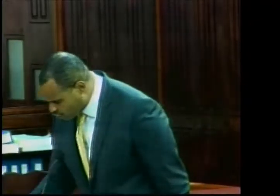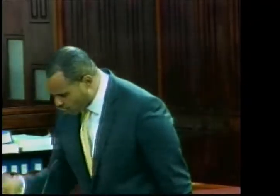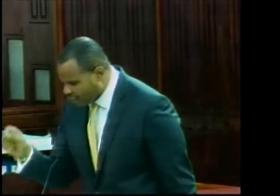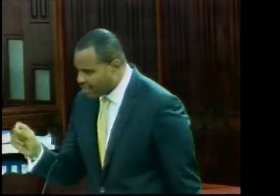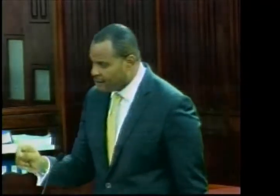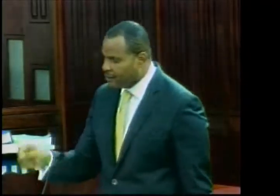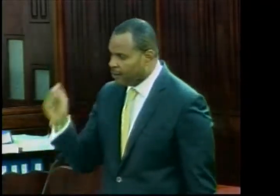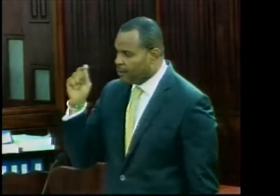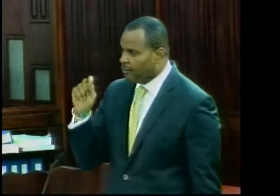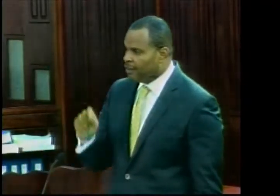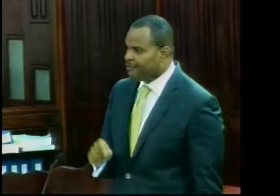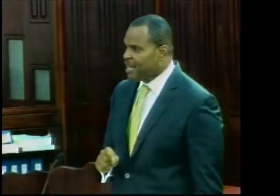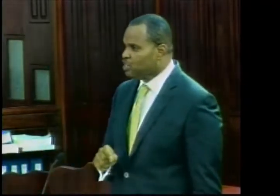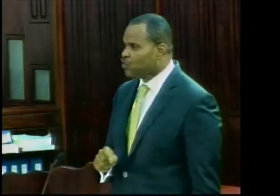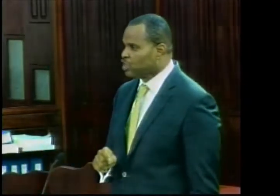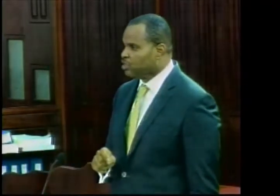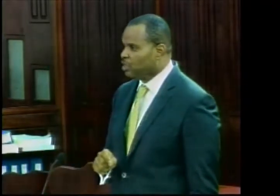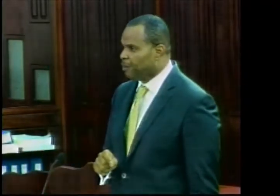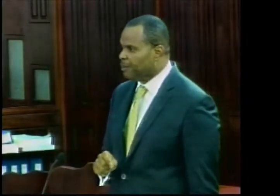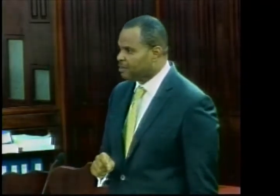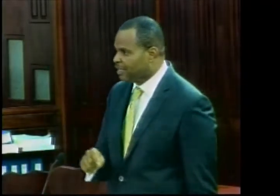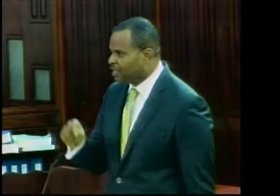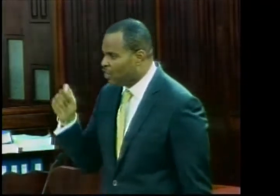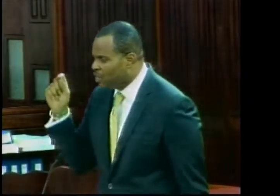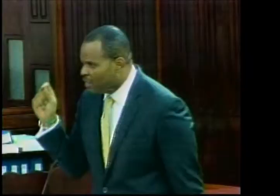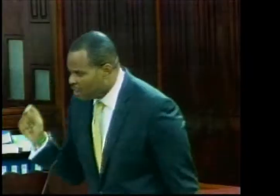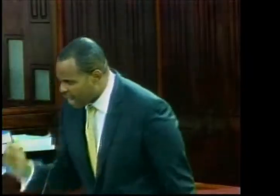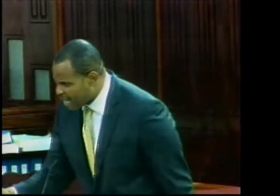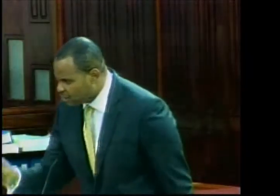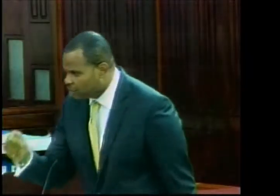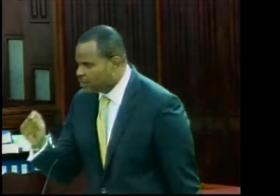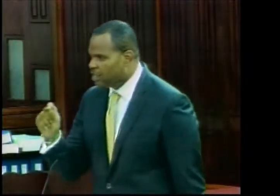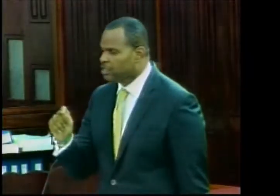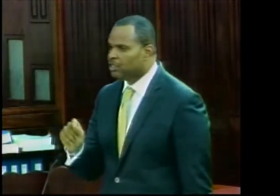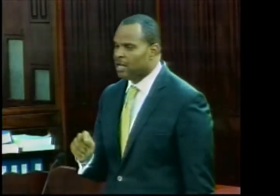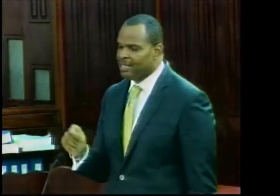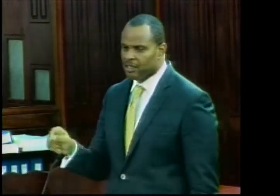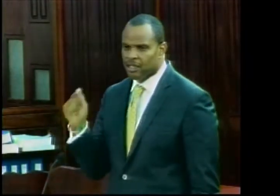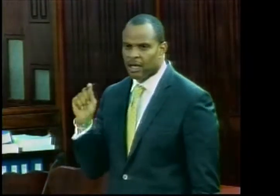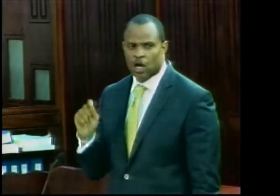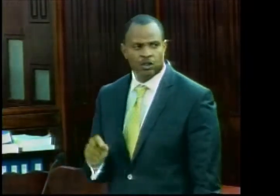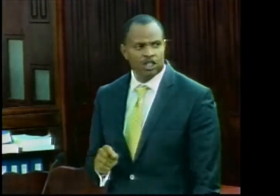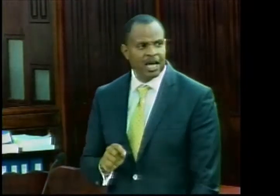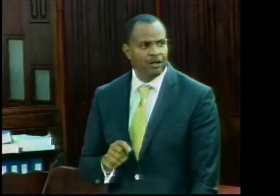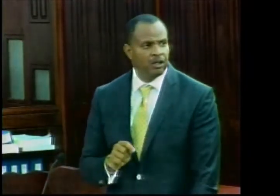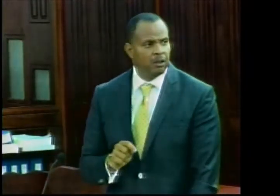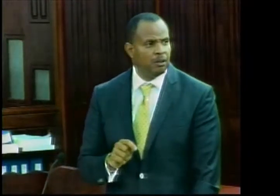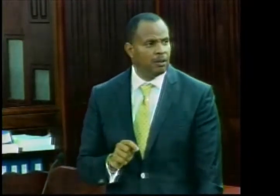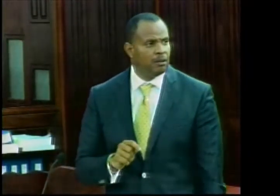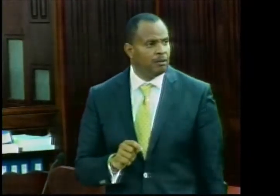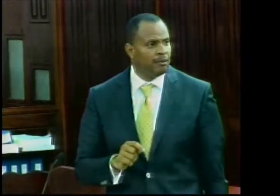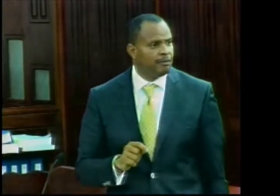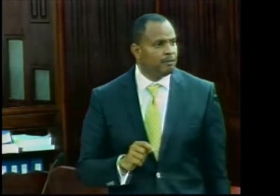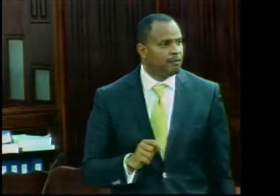to ensure, and I gave that instruction to the Permanent Secretary and to the Solicitor and to the Accountant General,